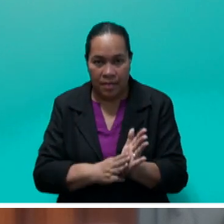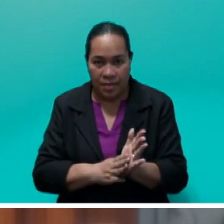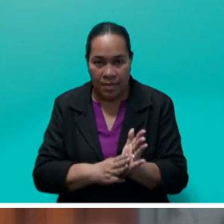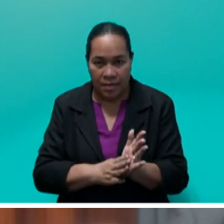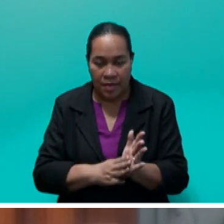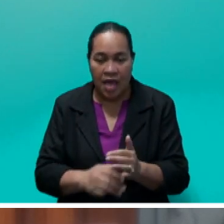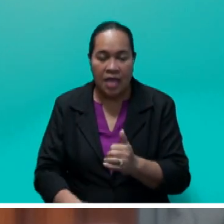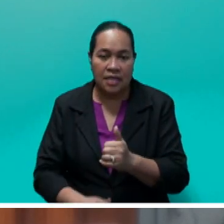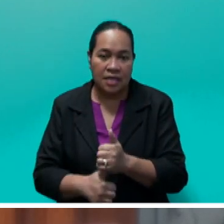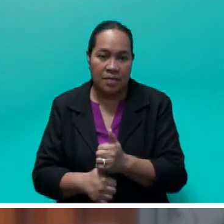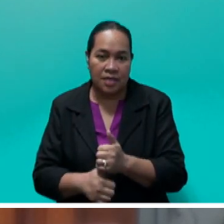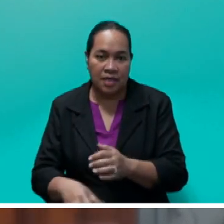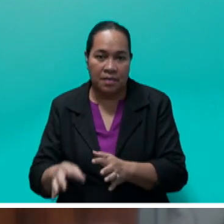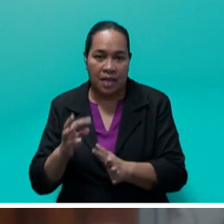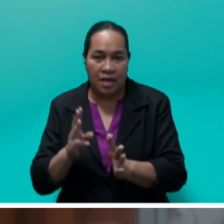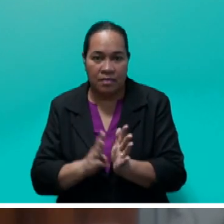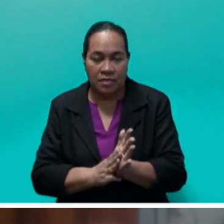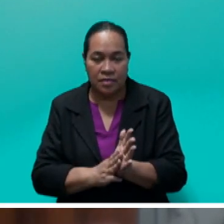Honorable Deputy Prime Ministers,